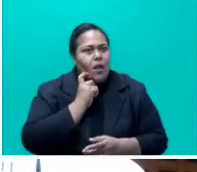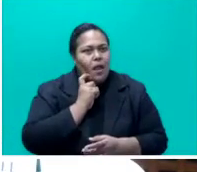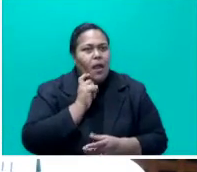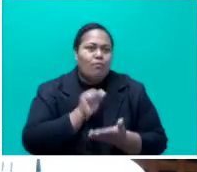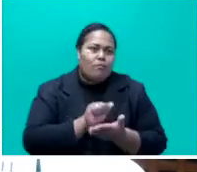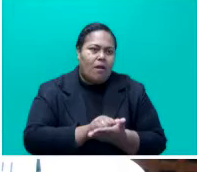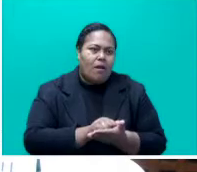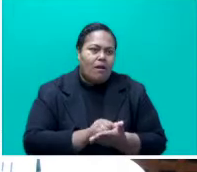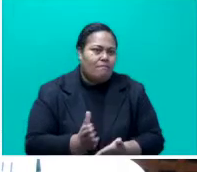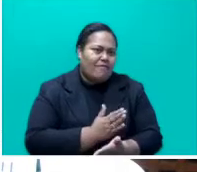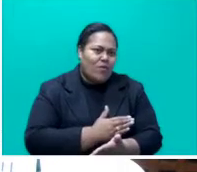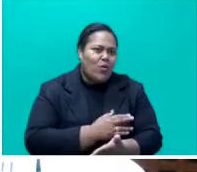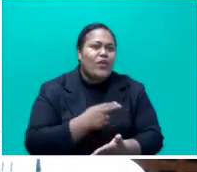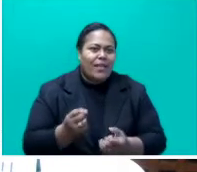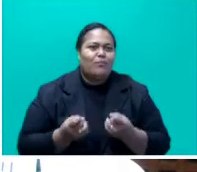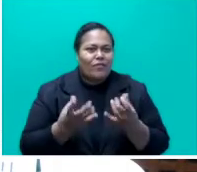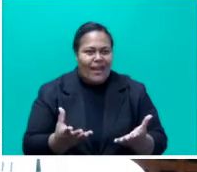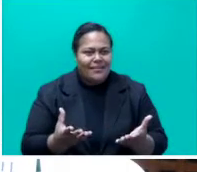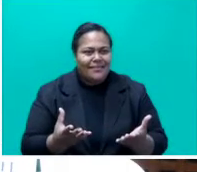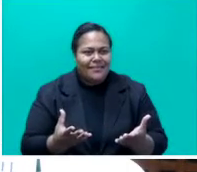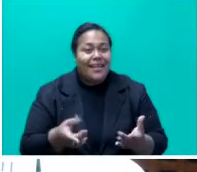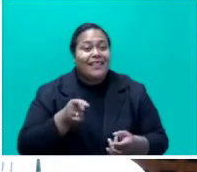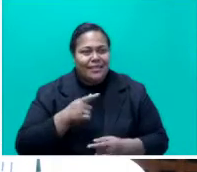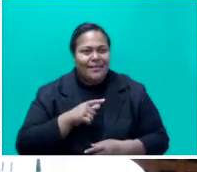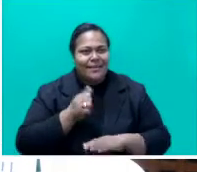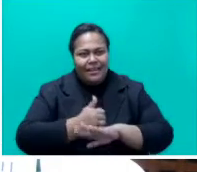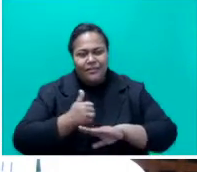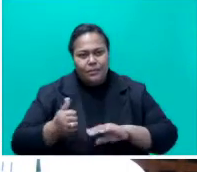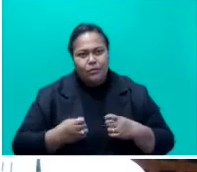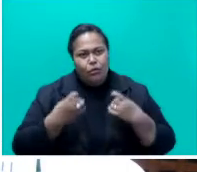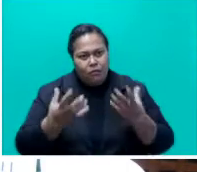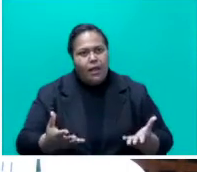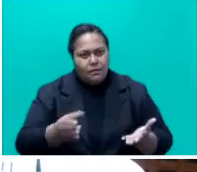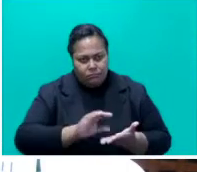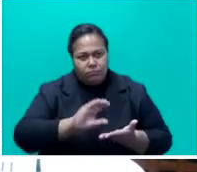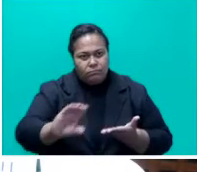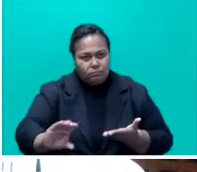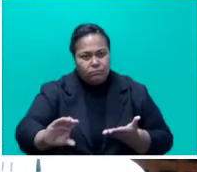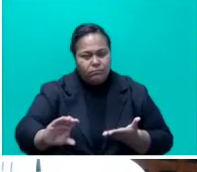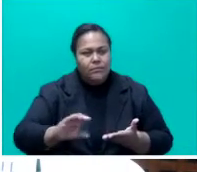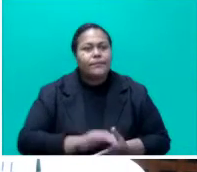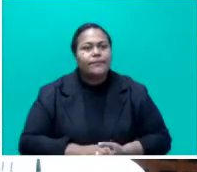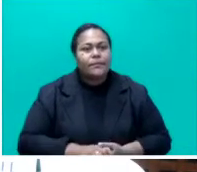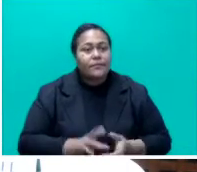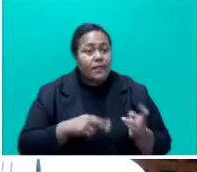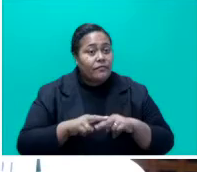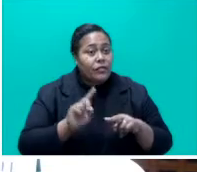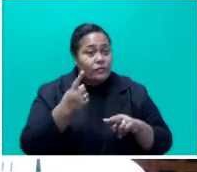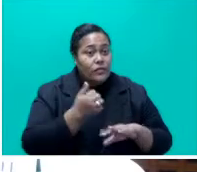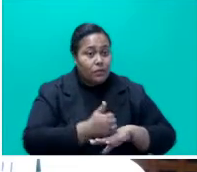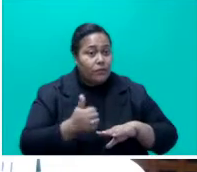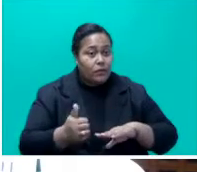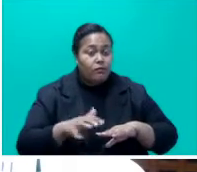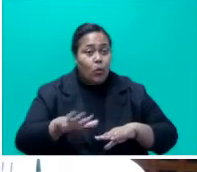work, government provided this entitlement and this investment by the Fiji First Government will for rural